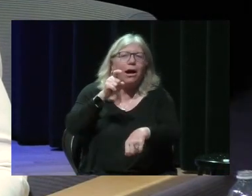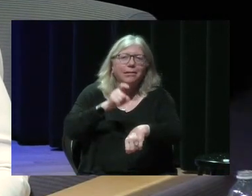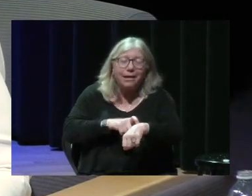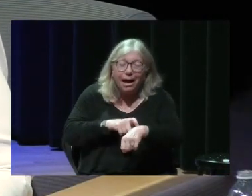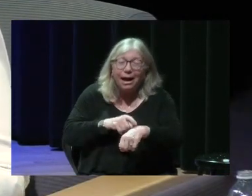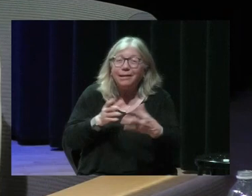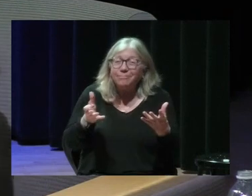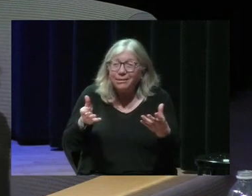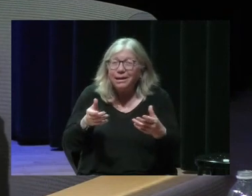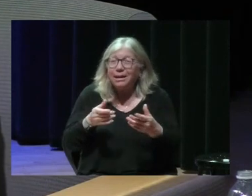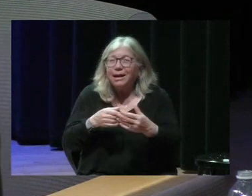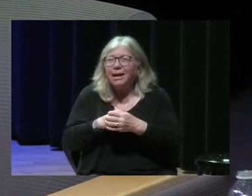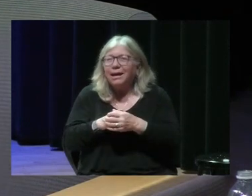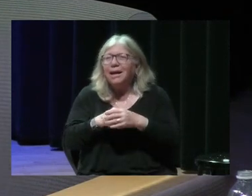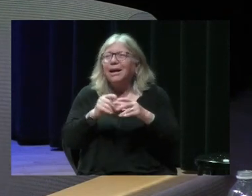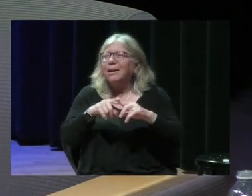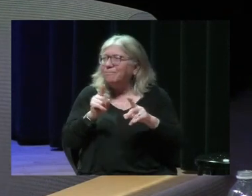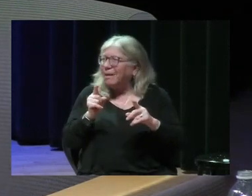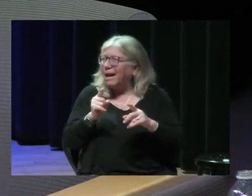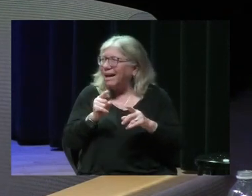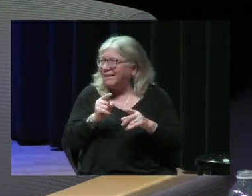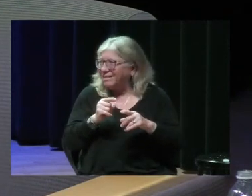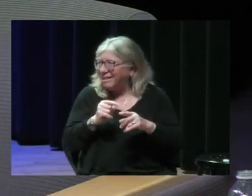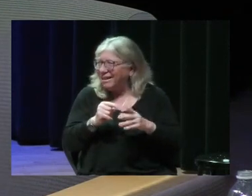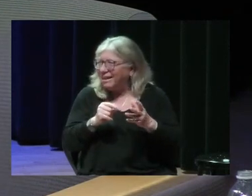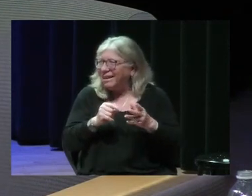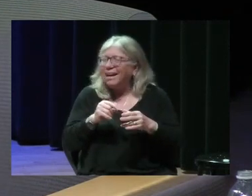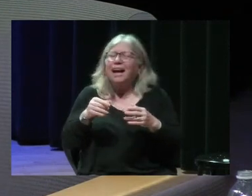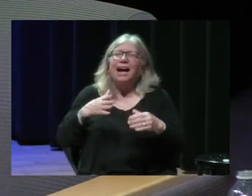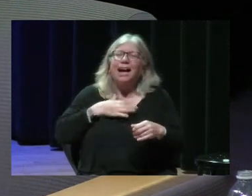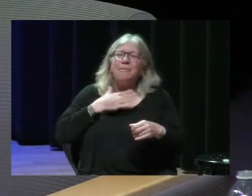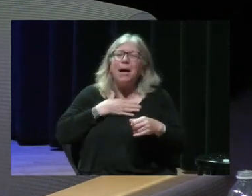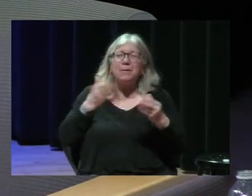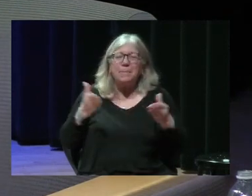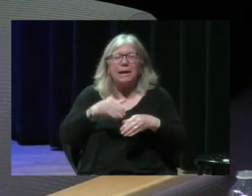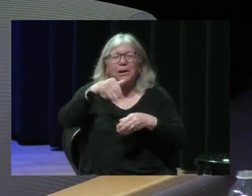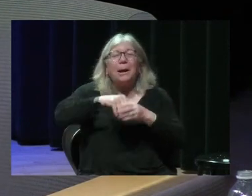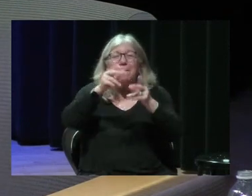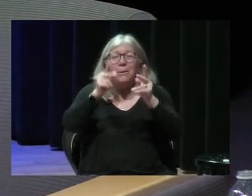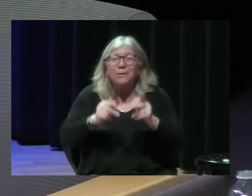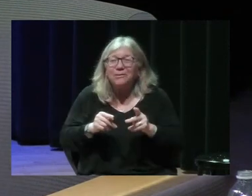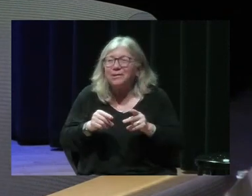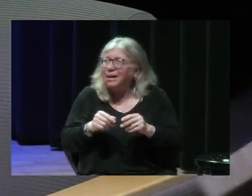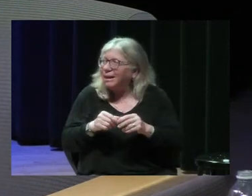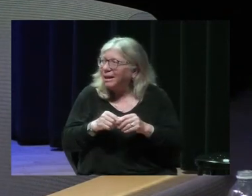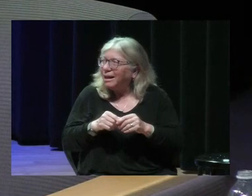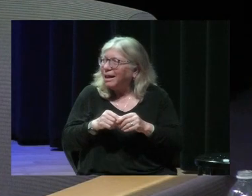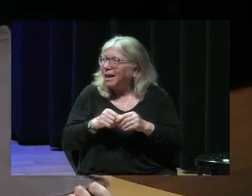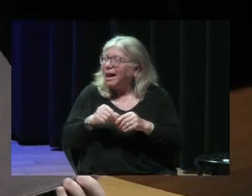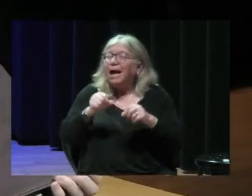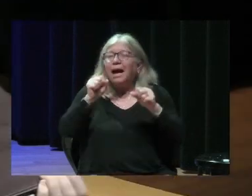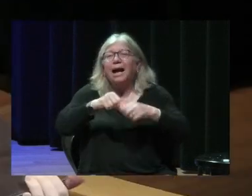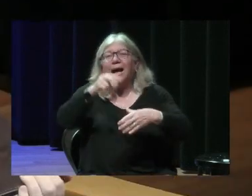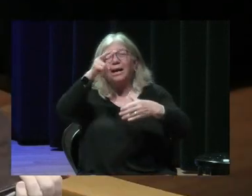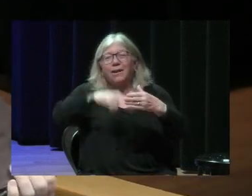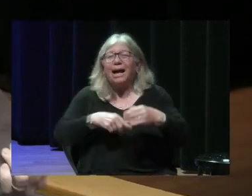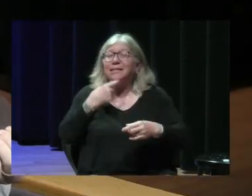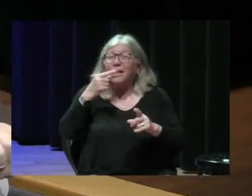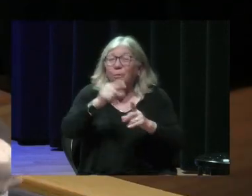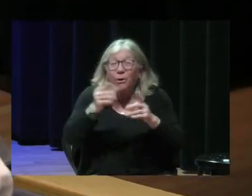make our living now, but we would much rather talk with you tonight since we're happy to be here in person. So I can also read this aloud, guys. Just say the